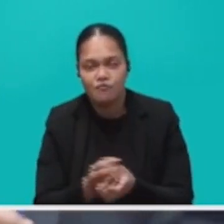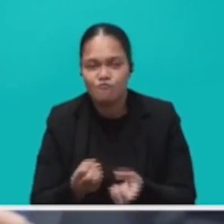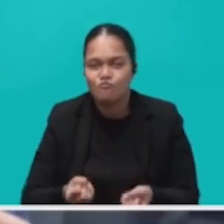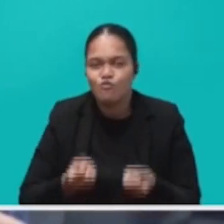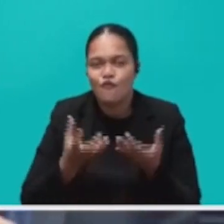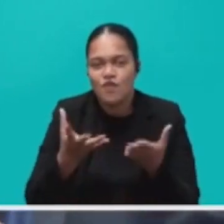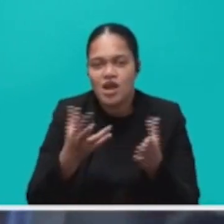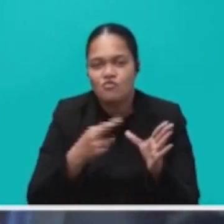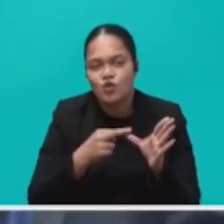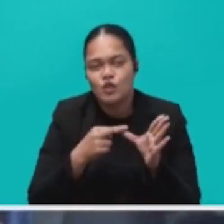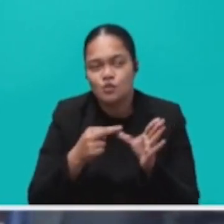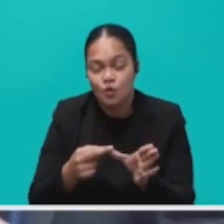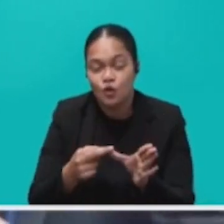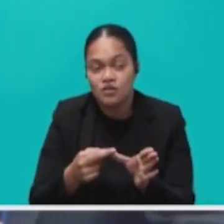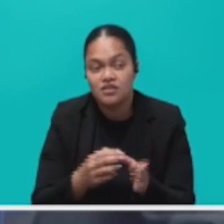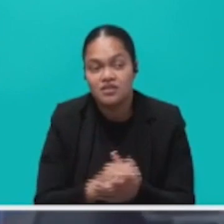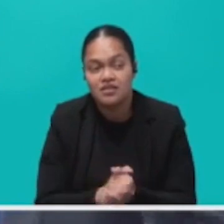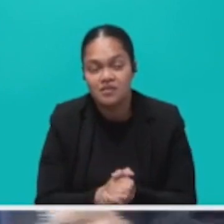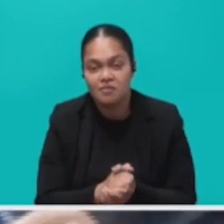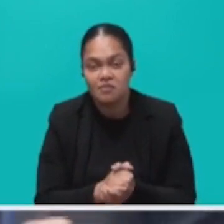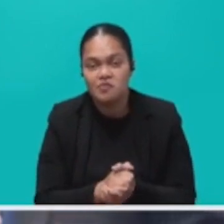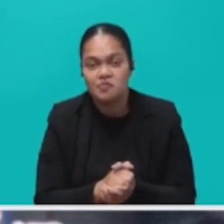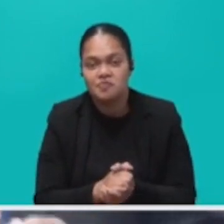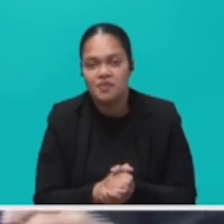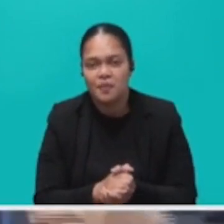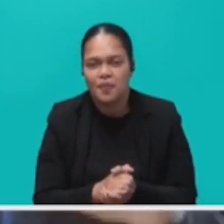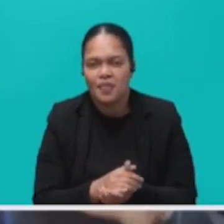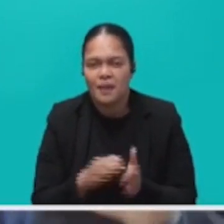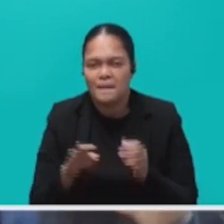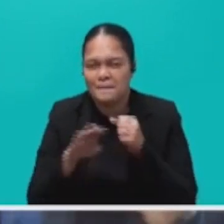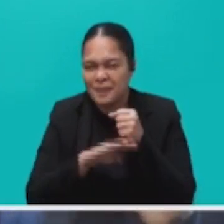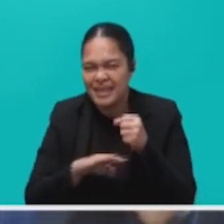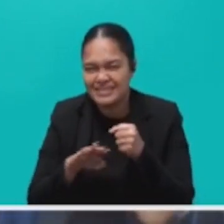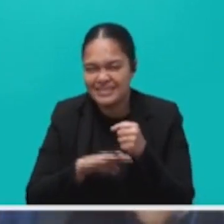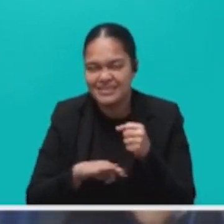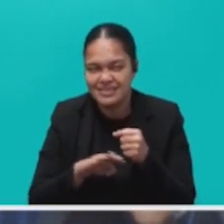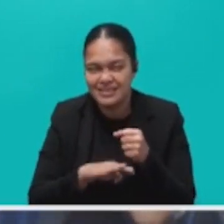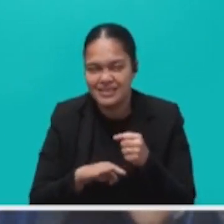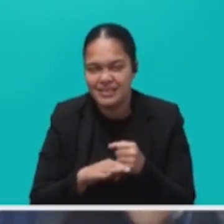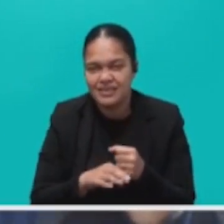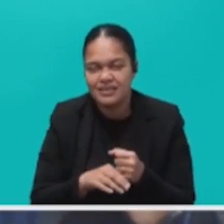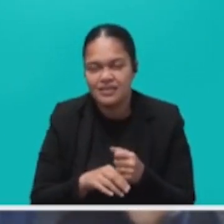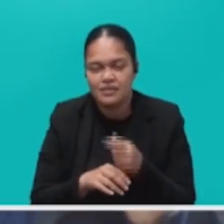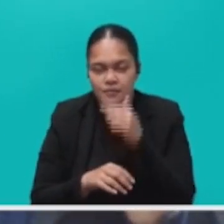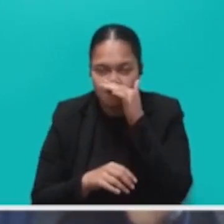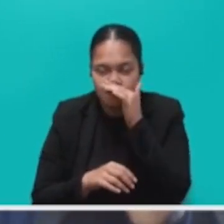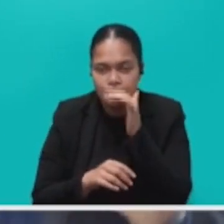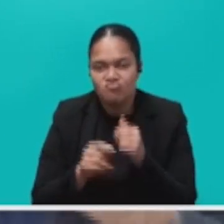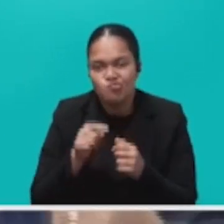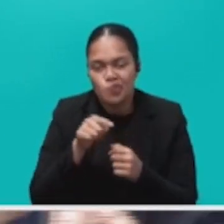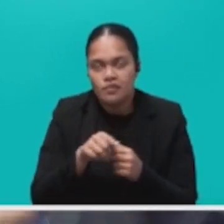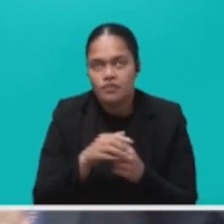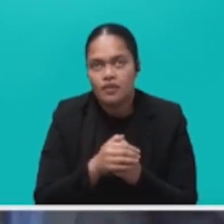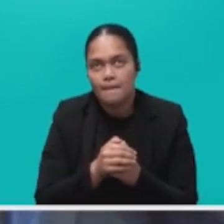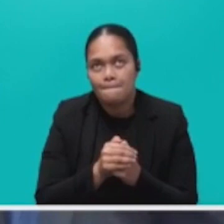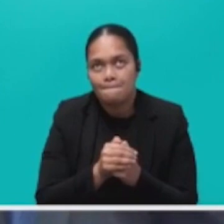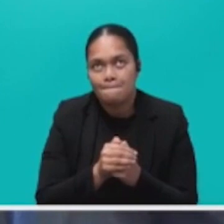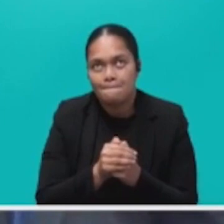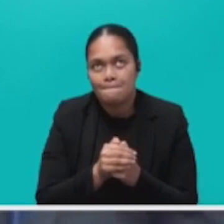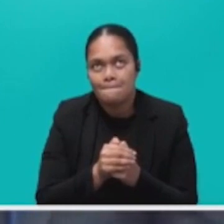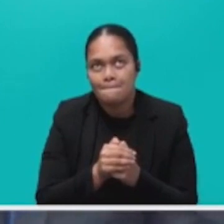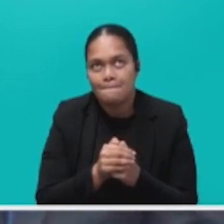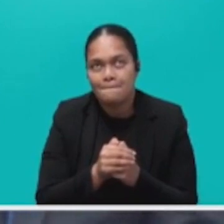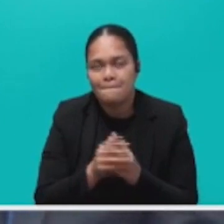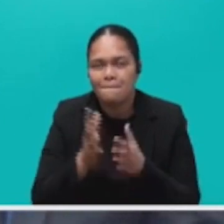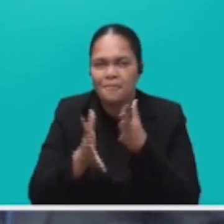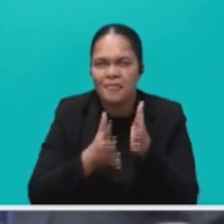provided the responses very well. He basically destroyed the myth or